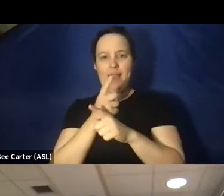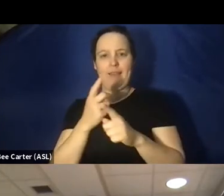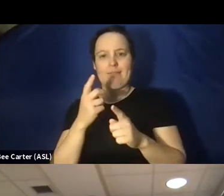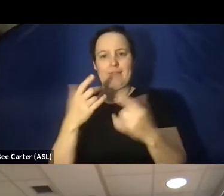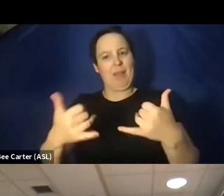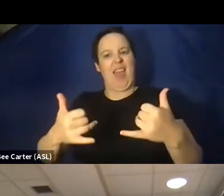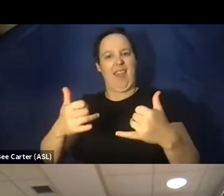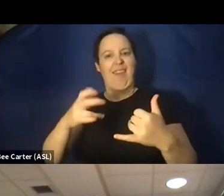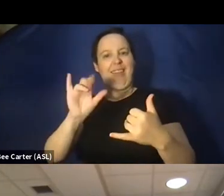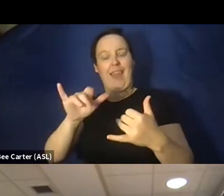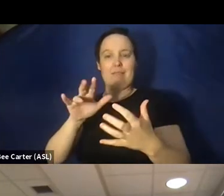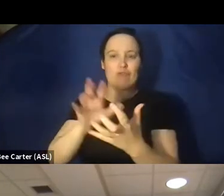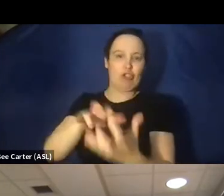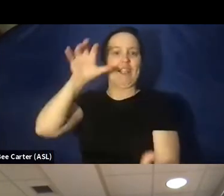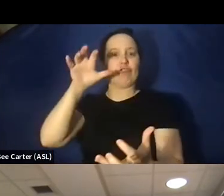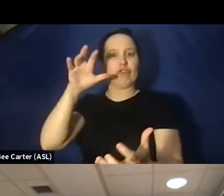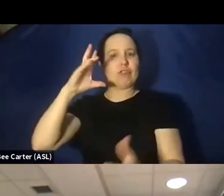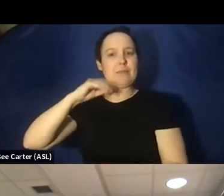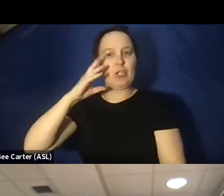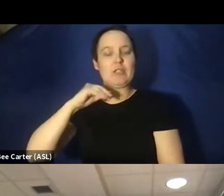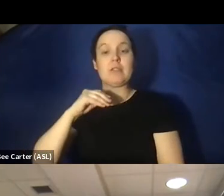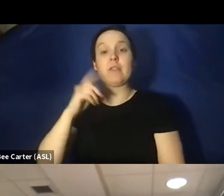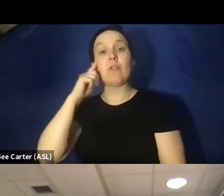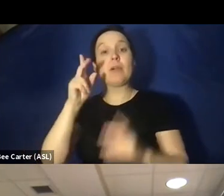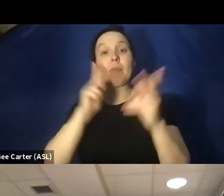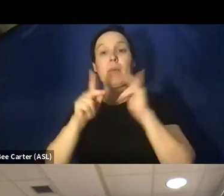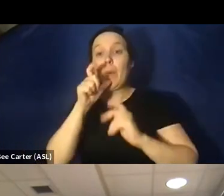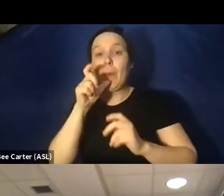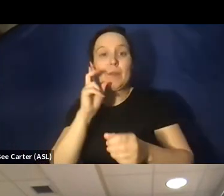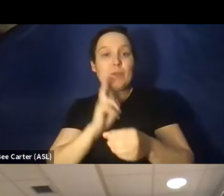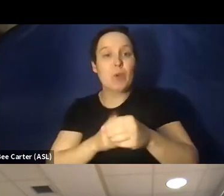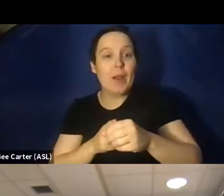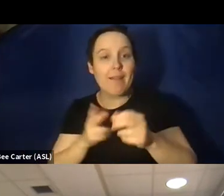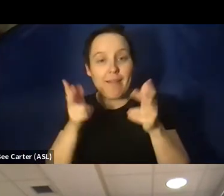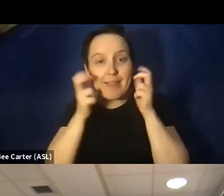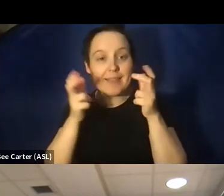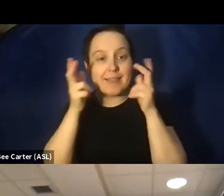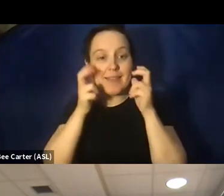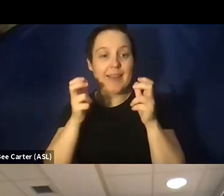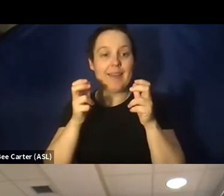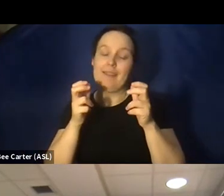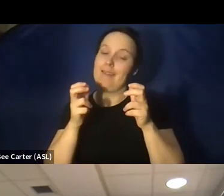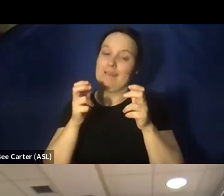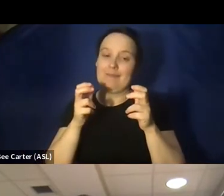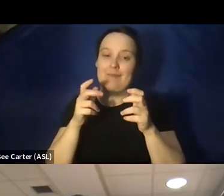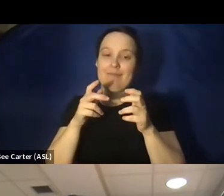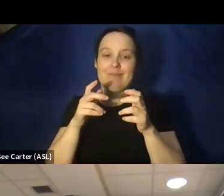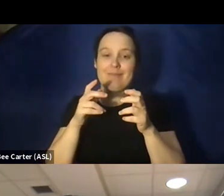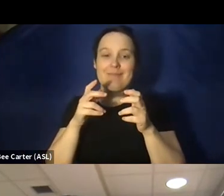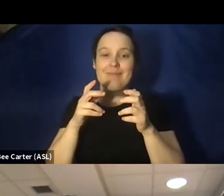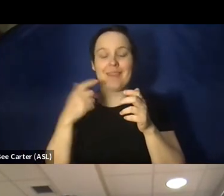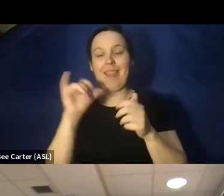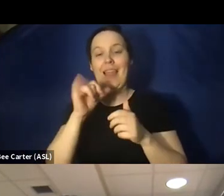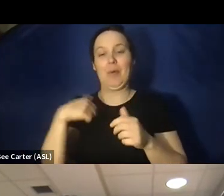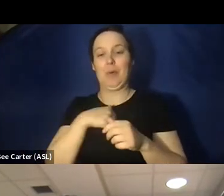so, you know, for anyone who's listening along with us, riding this Western train with us, I'd